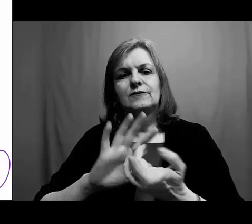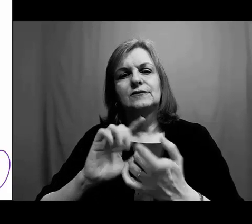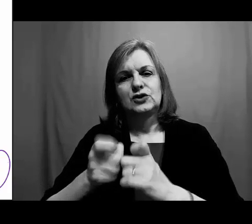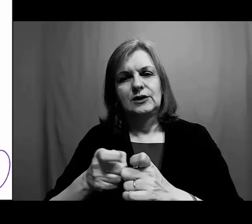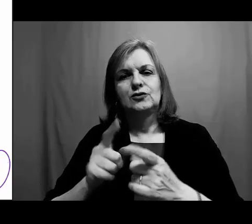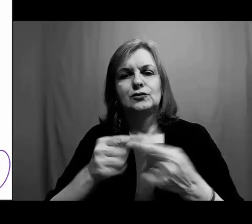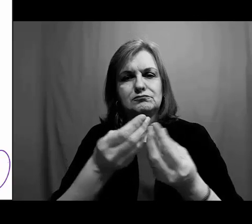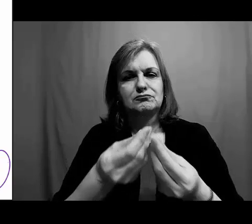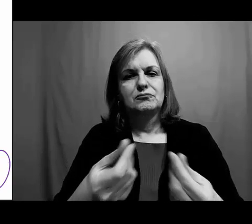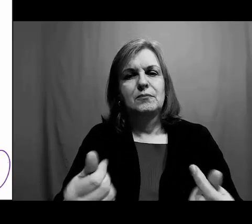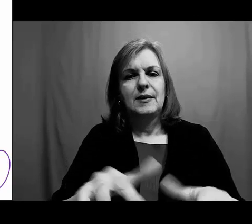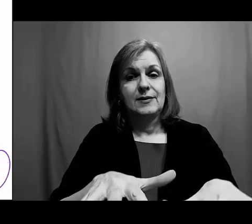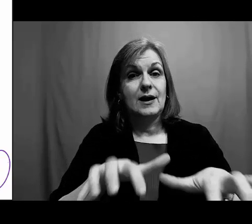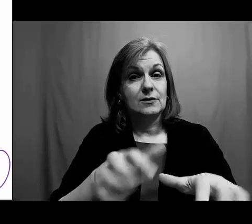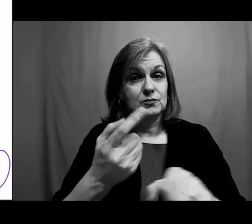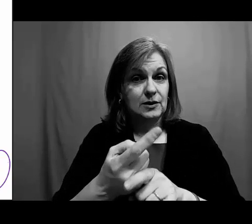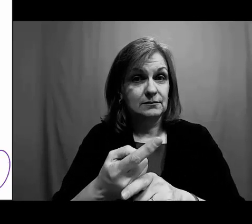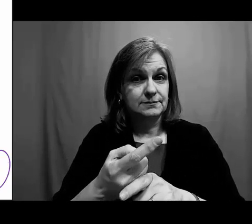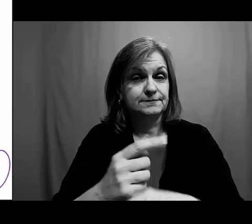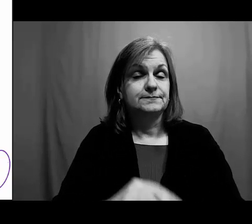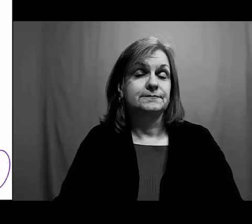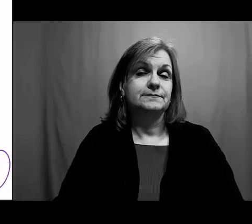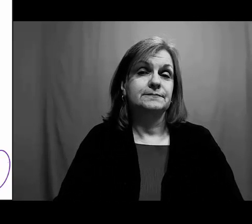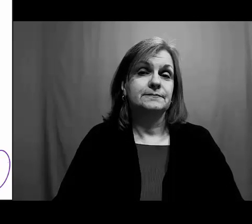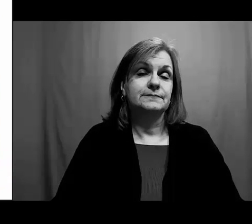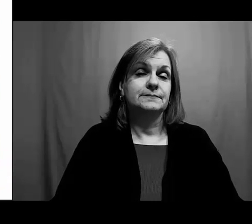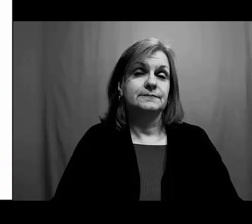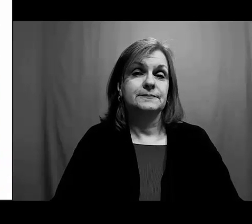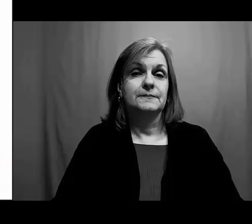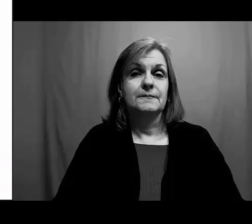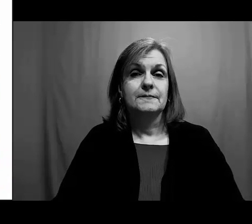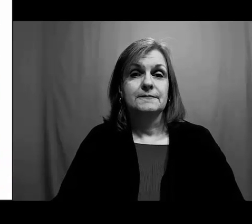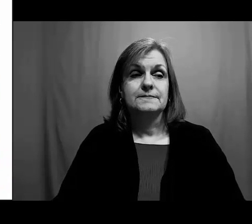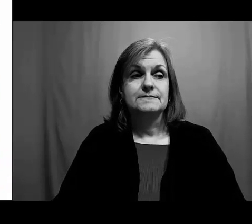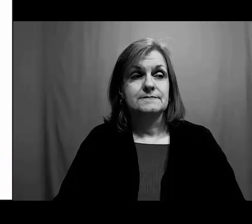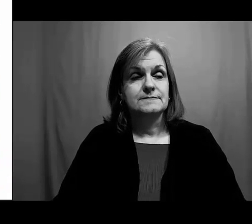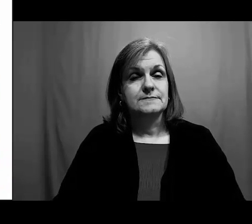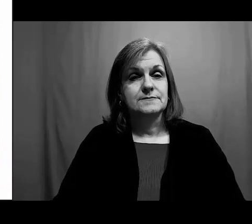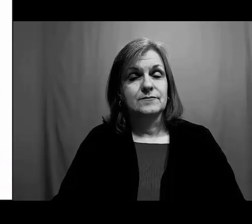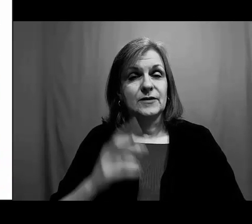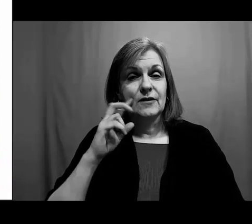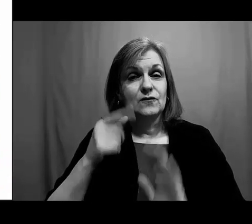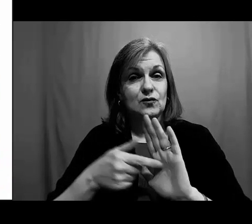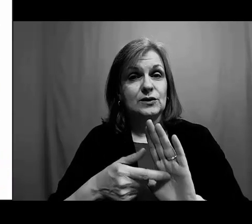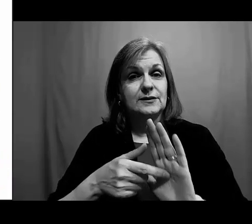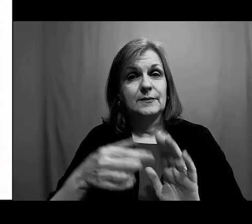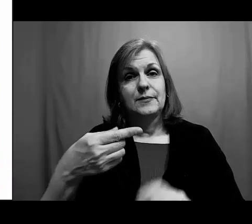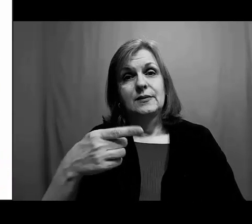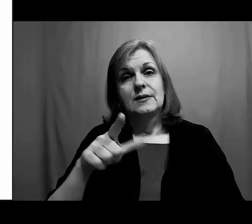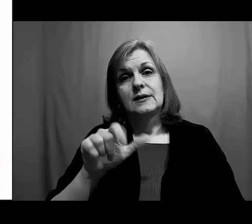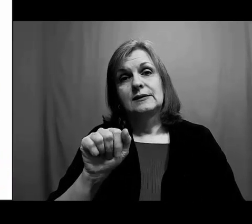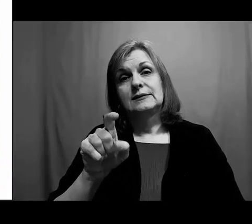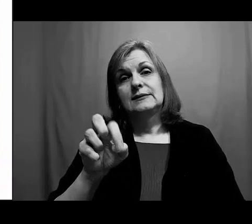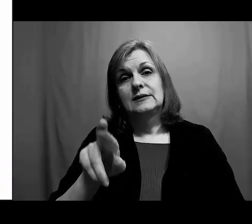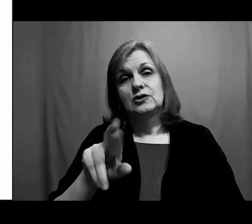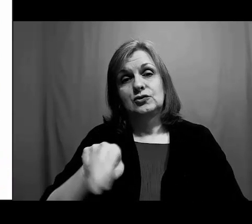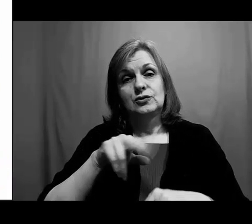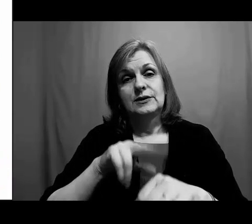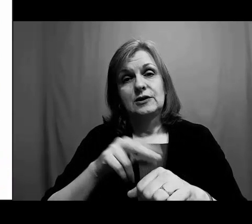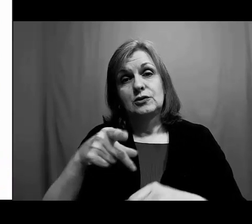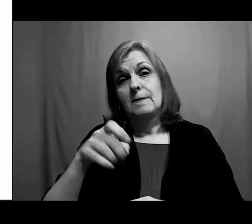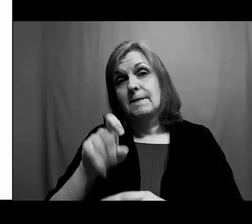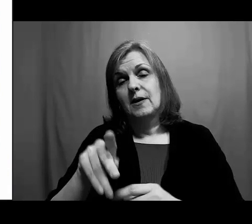that would be ice in those areas, right? So what we see, if we look at Glacier National Park in